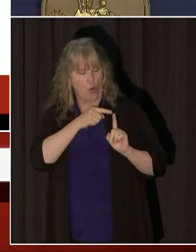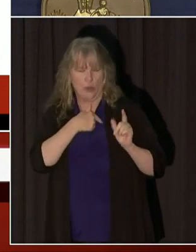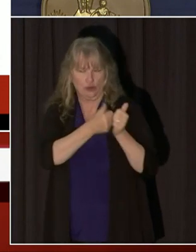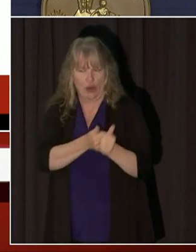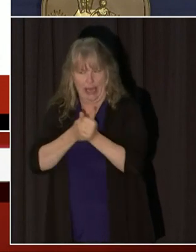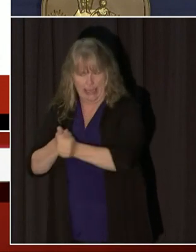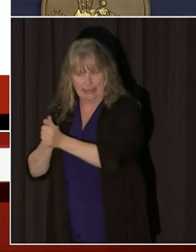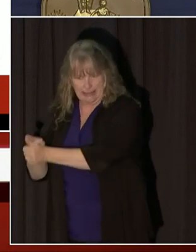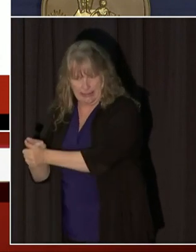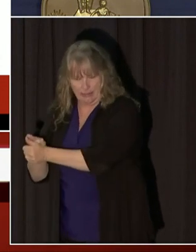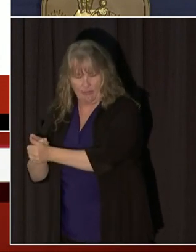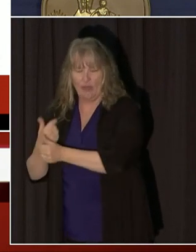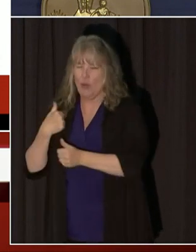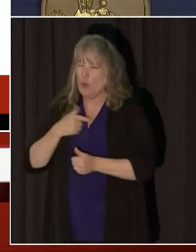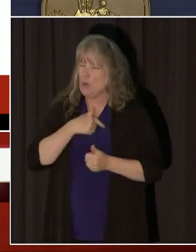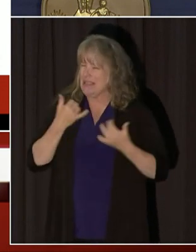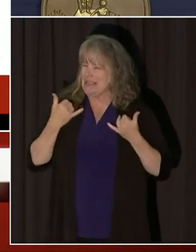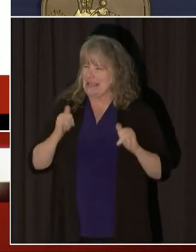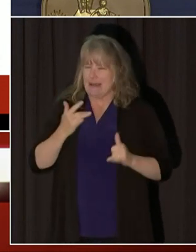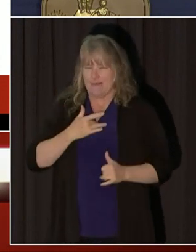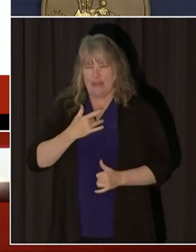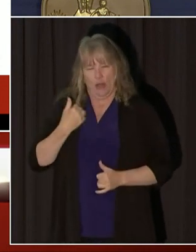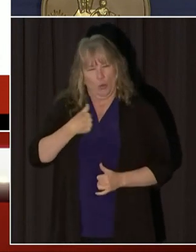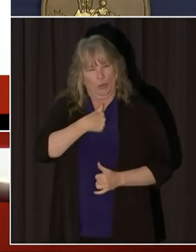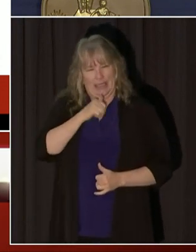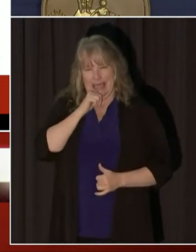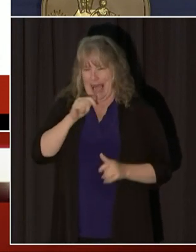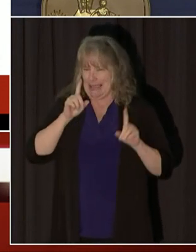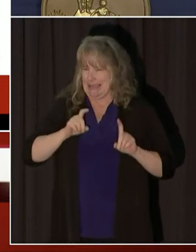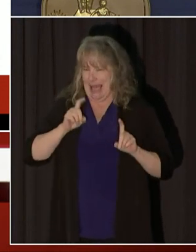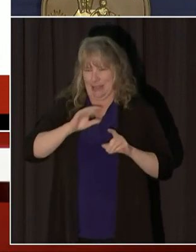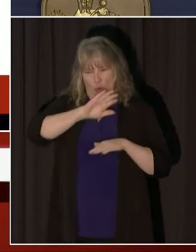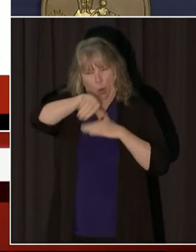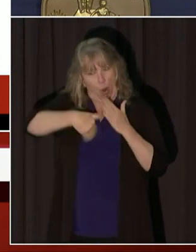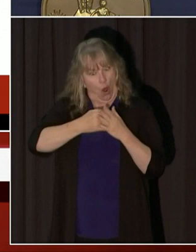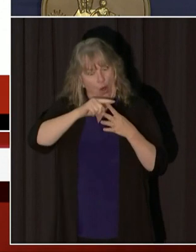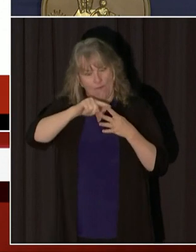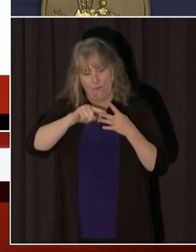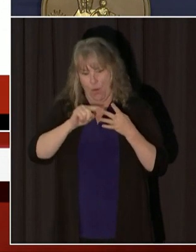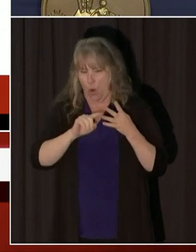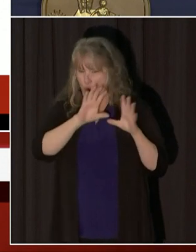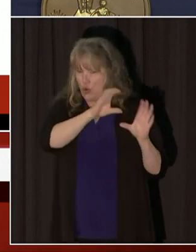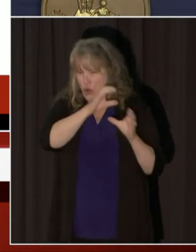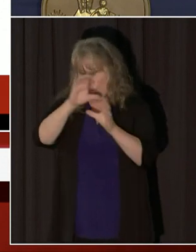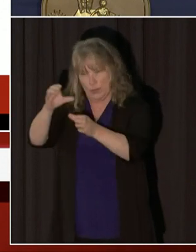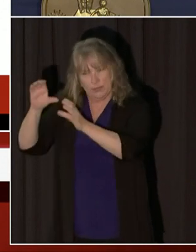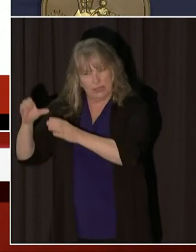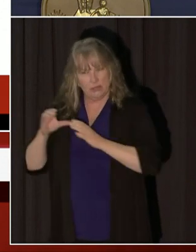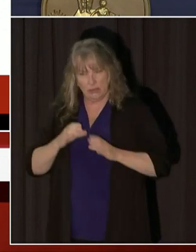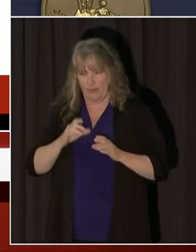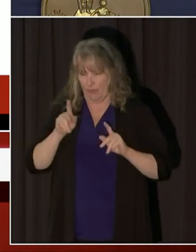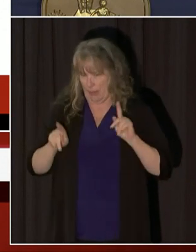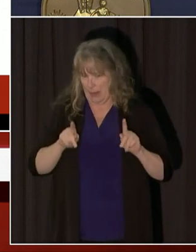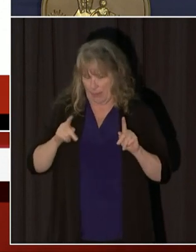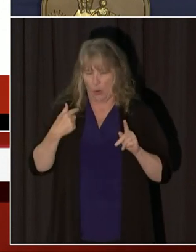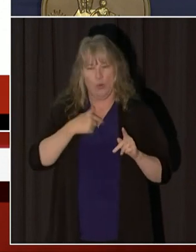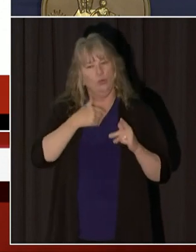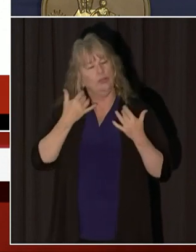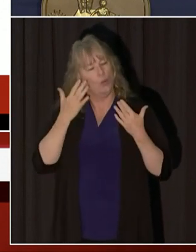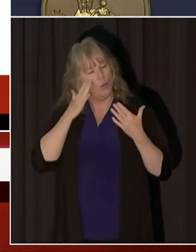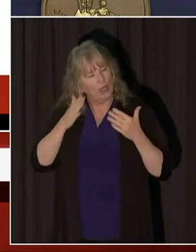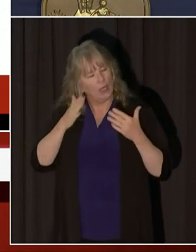testing all of the people who need to be tested in those 4 groups. And so we continue to reach